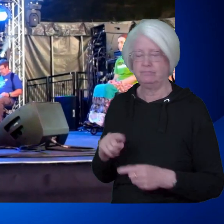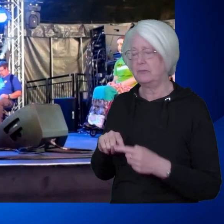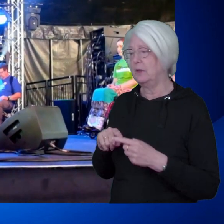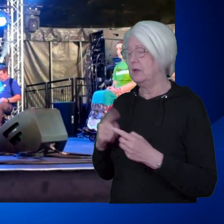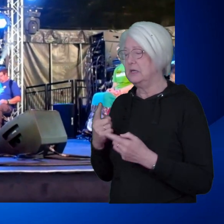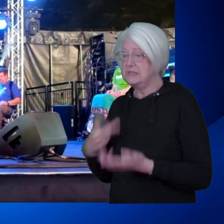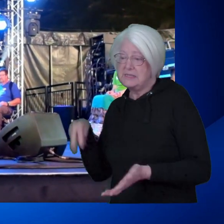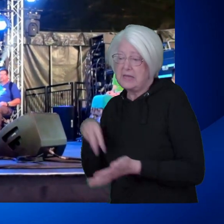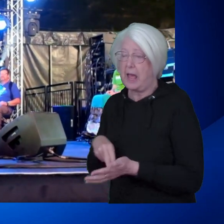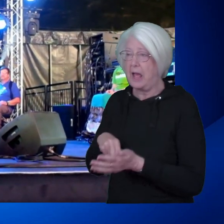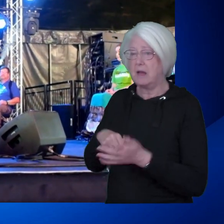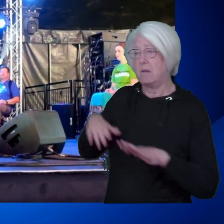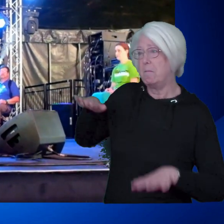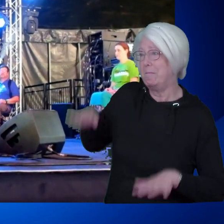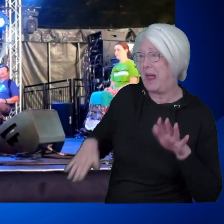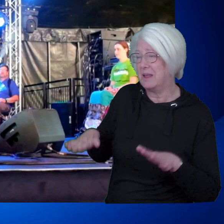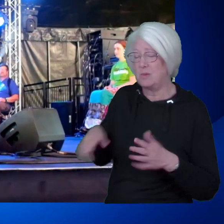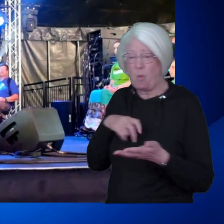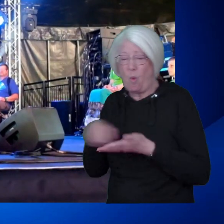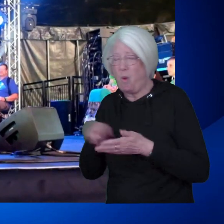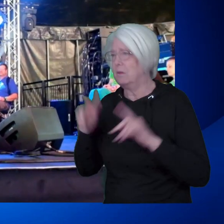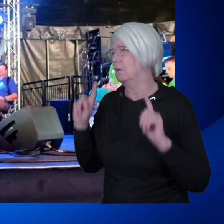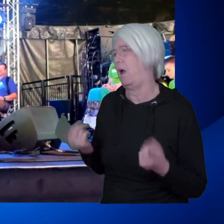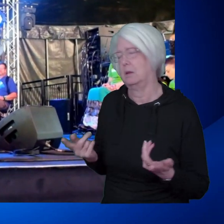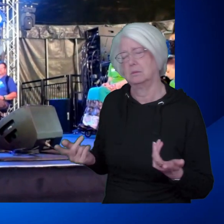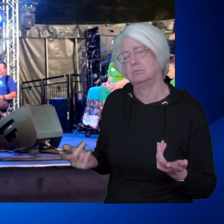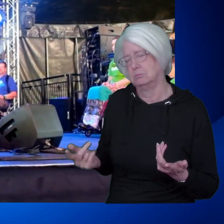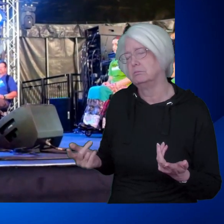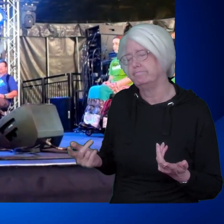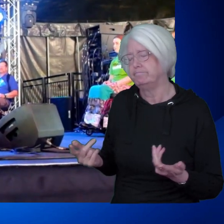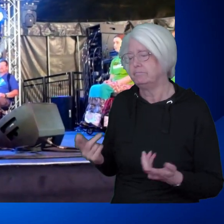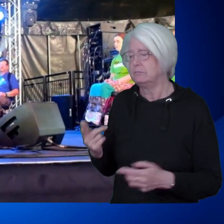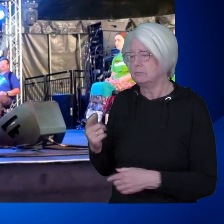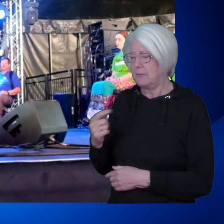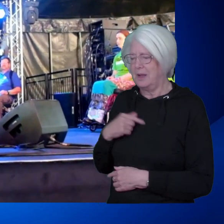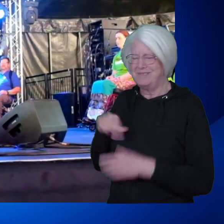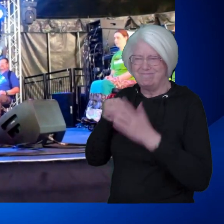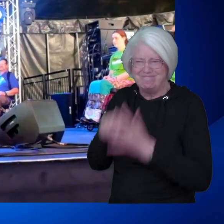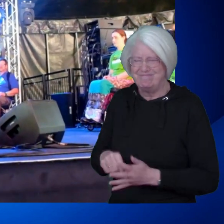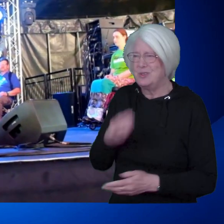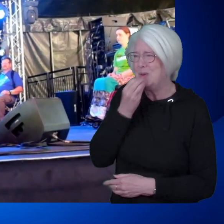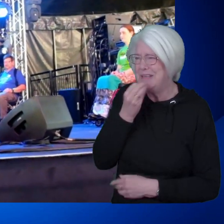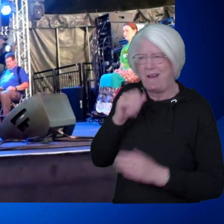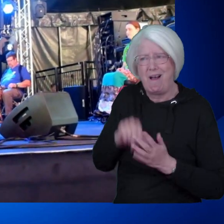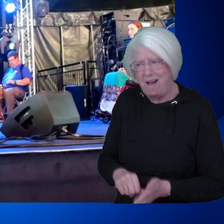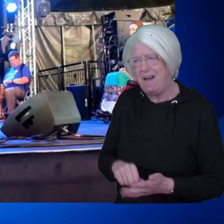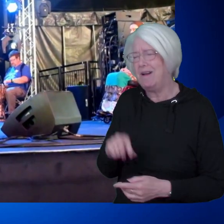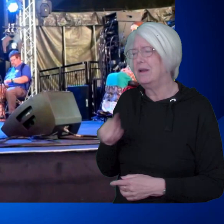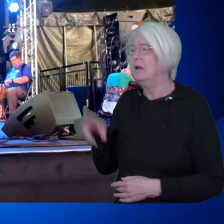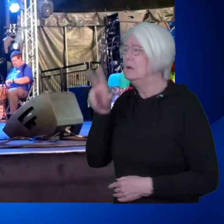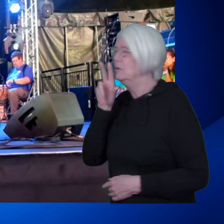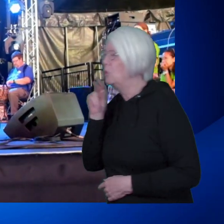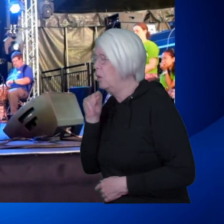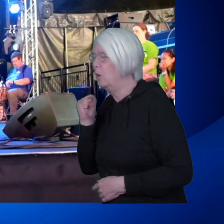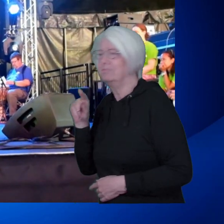can't stand up for balance or walk. I find it hard to eat, and I can't talk with